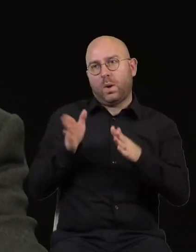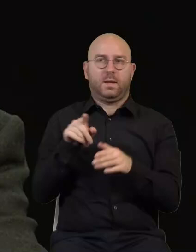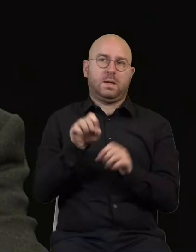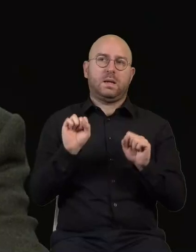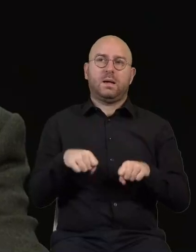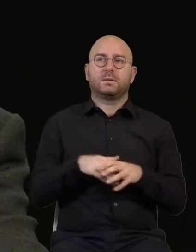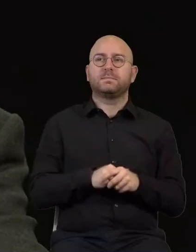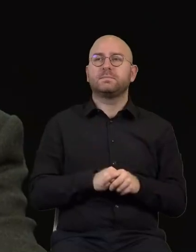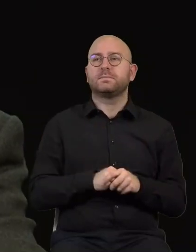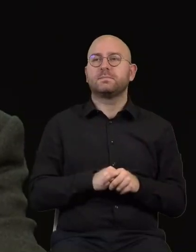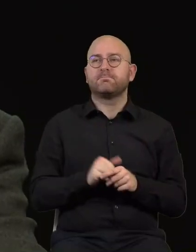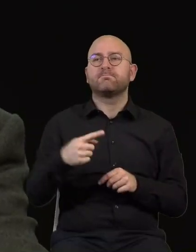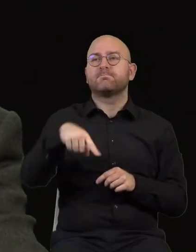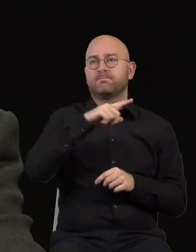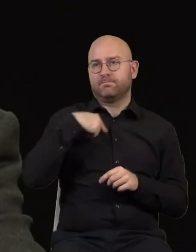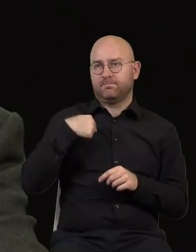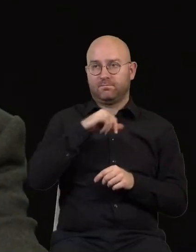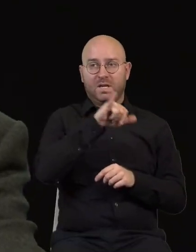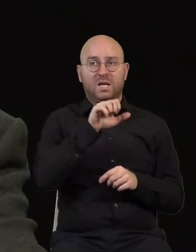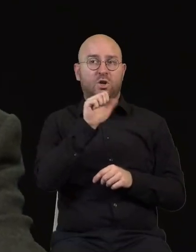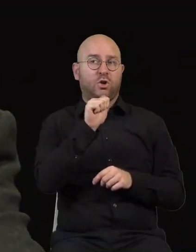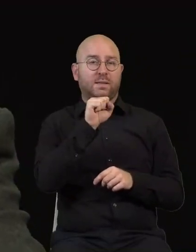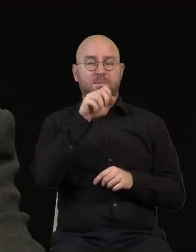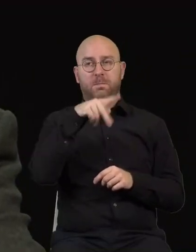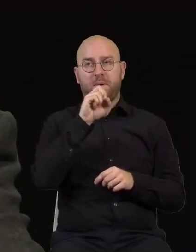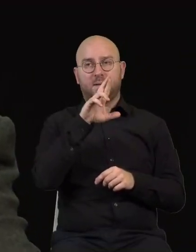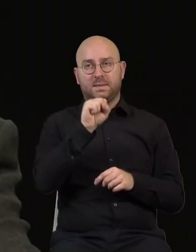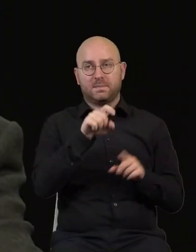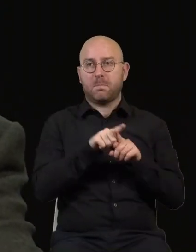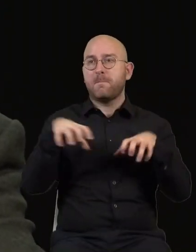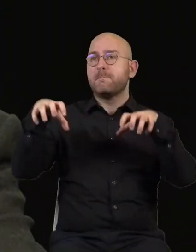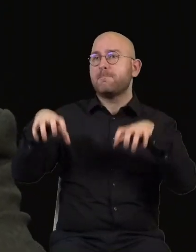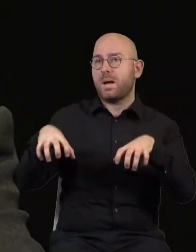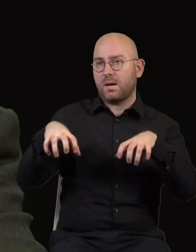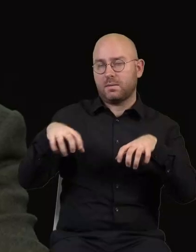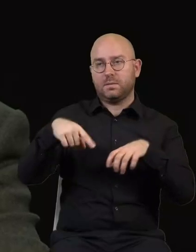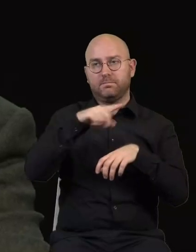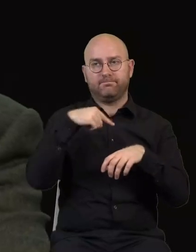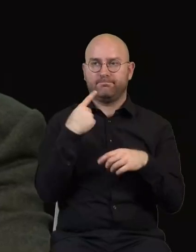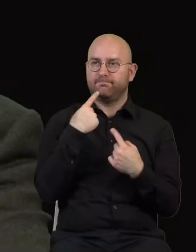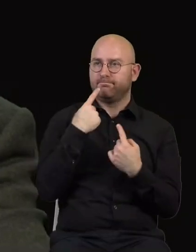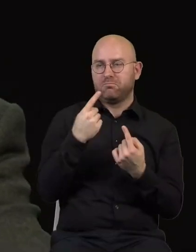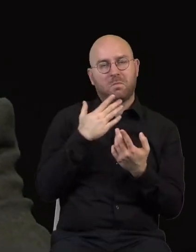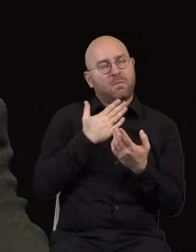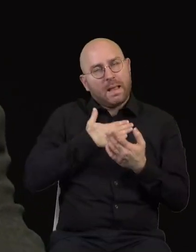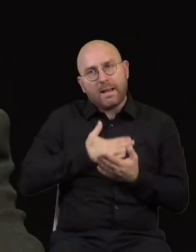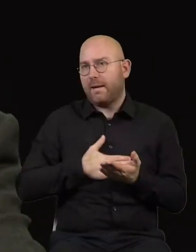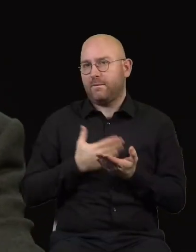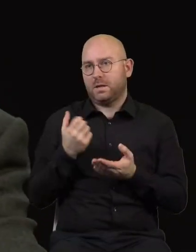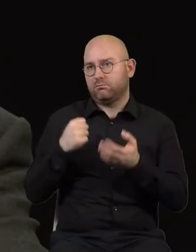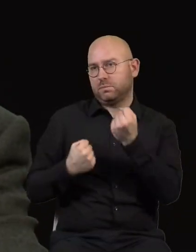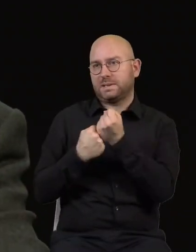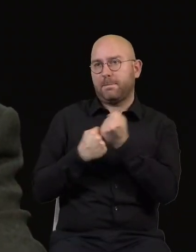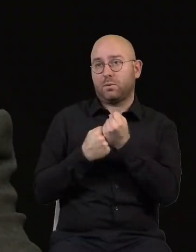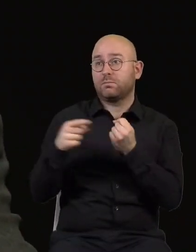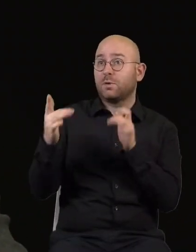that we're here to help as well. We're working with all of the counterparts, so if you want to contact any of our colleagues, please feel